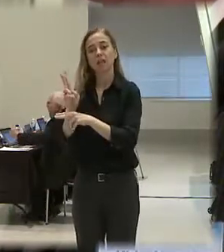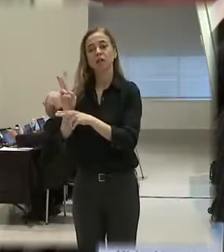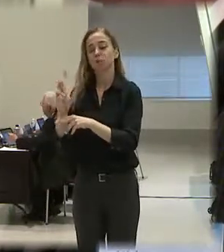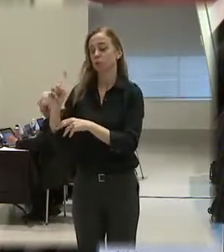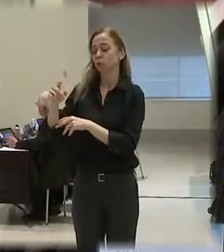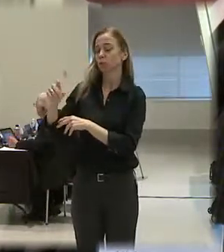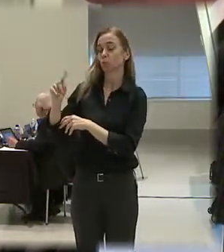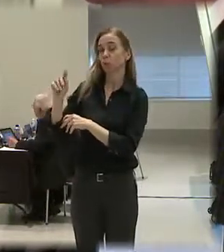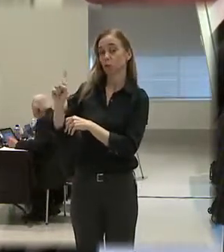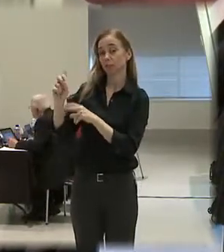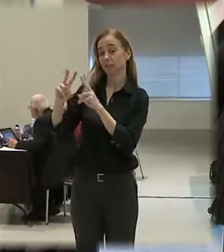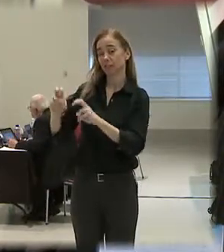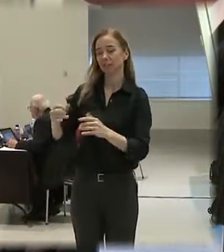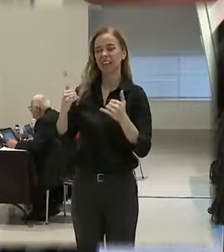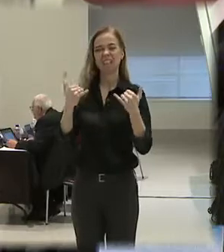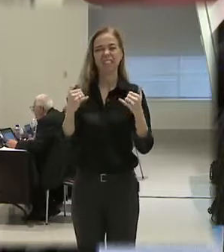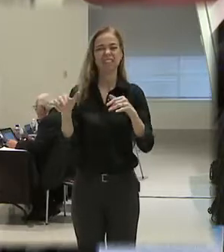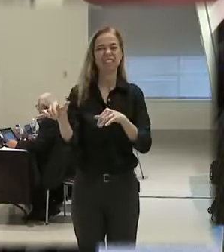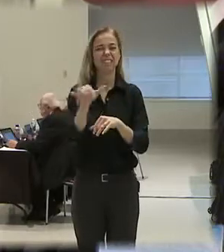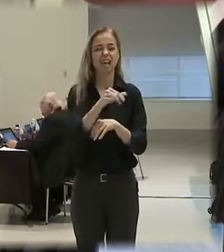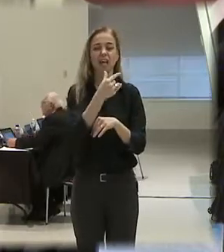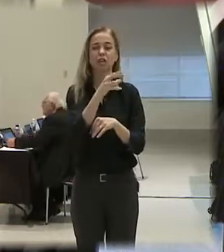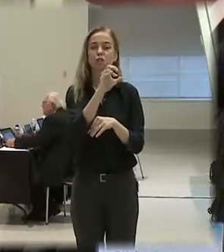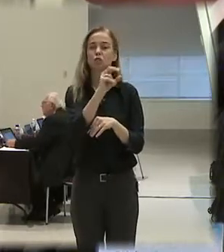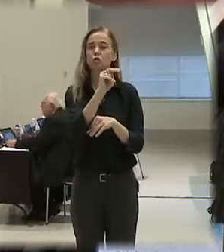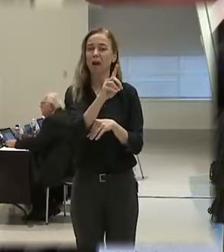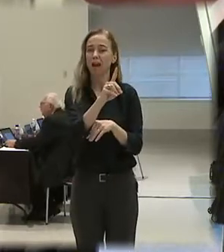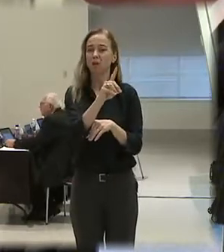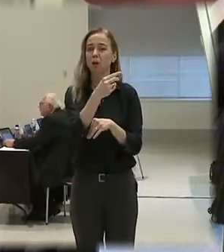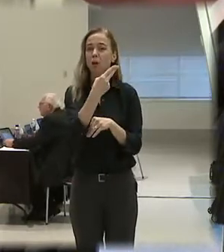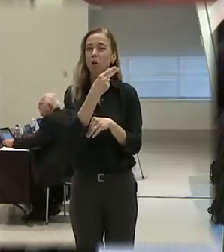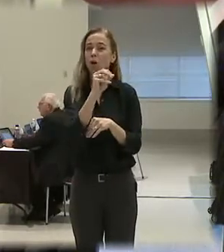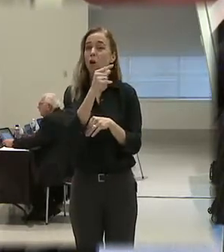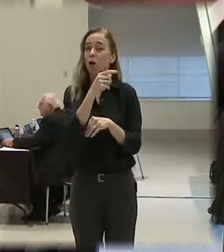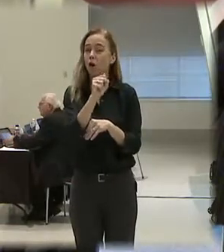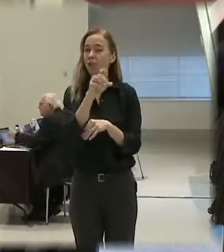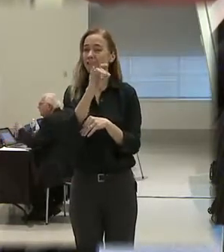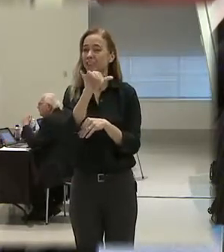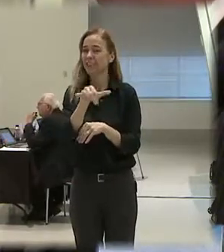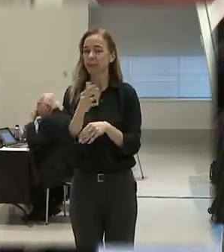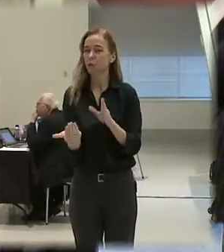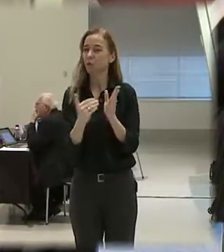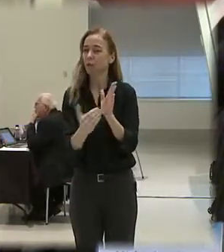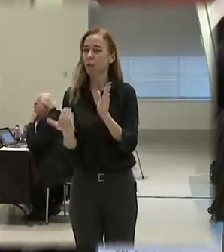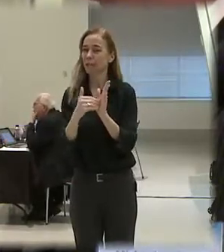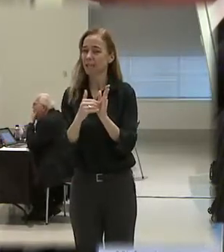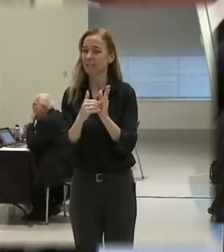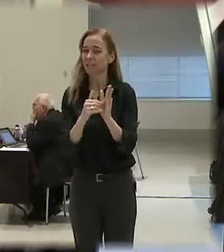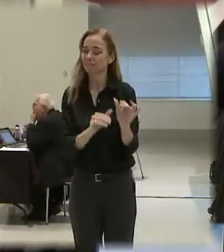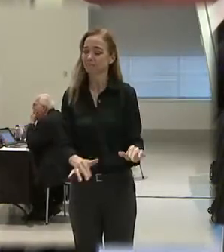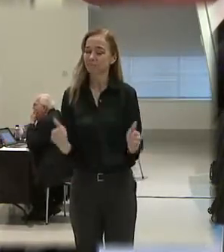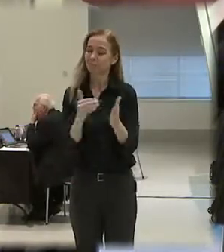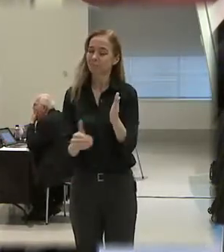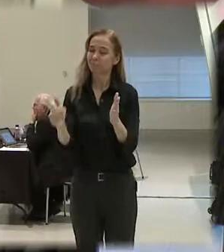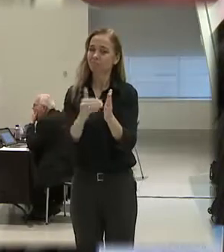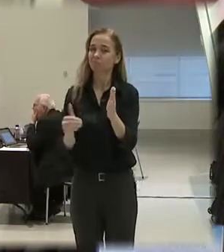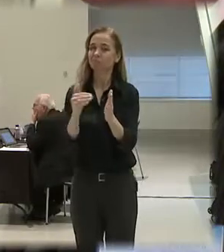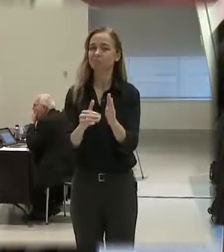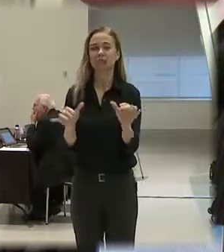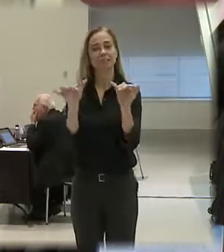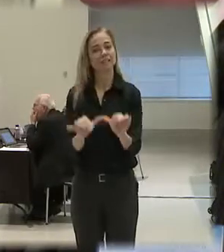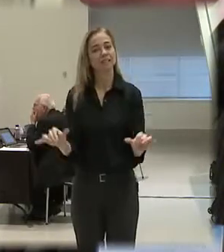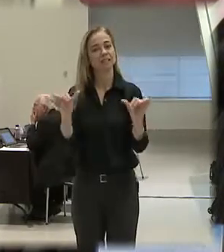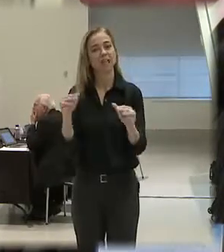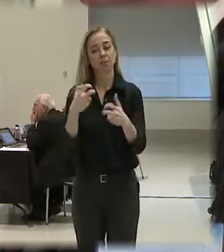analogy, it's like Groundhog Day. We seem to be repeating ourselves with some of the same issues, some of the same problems that we saw even